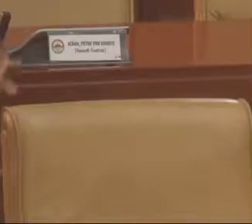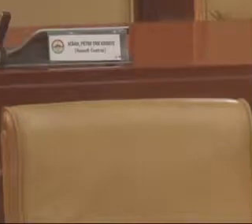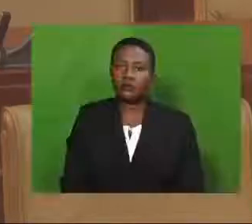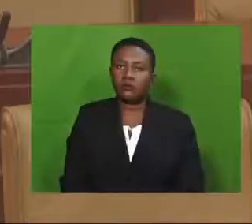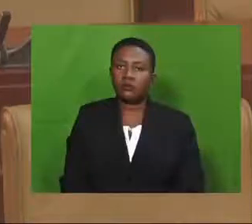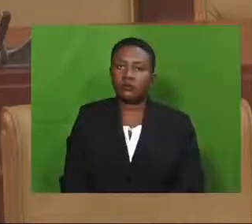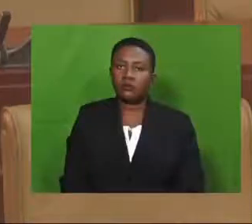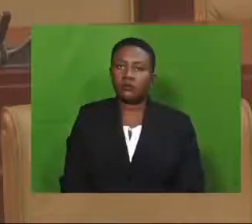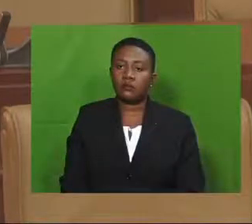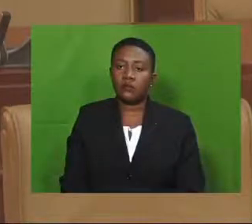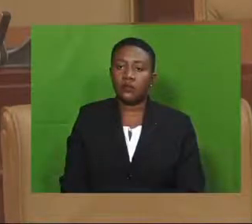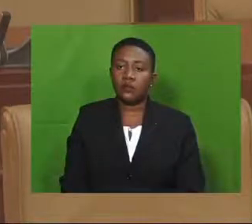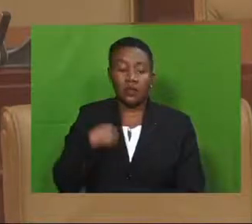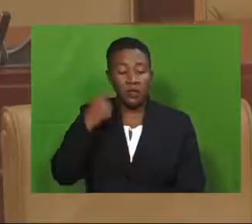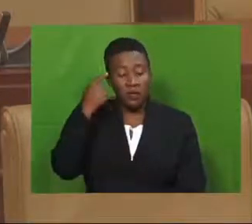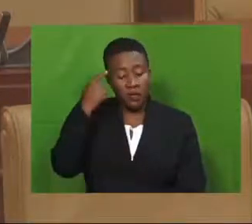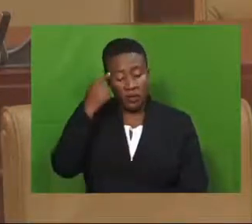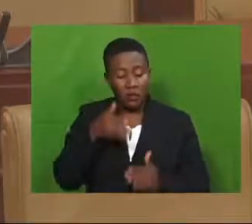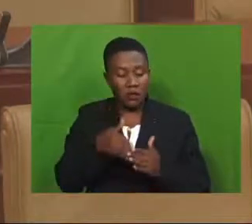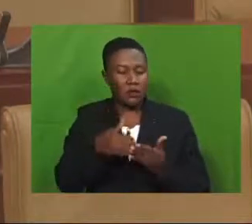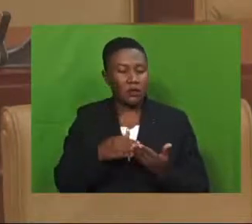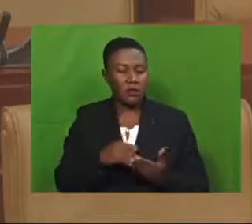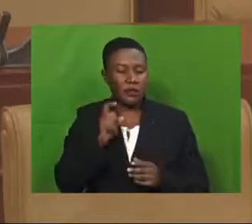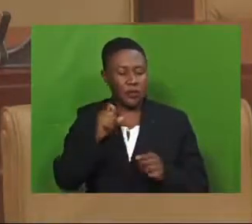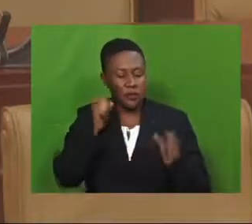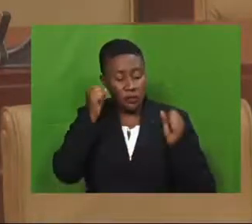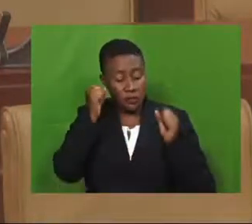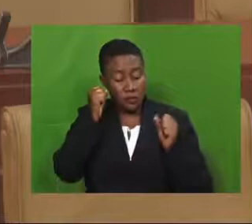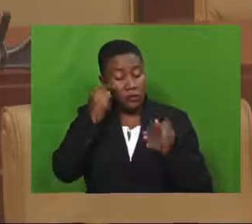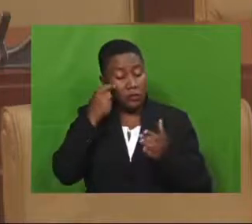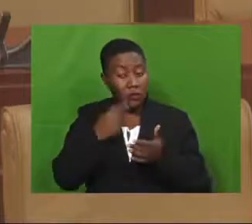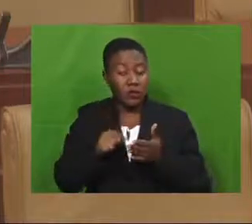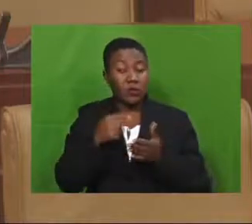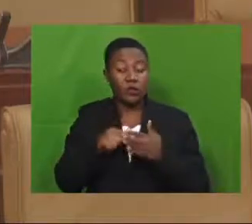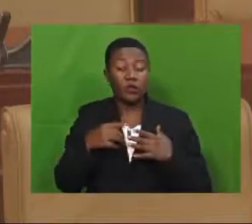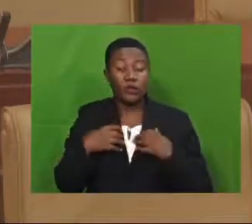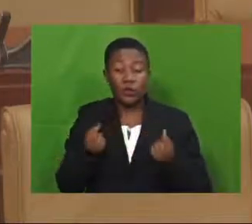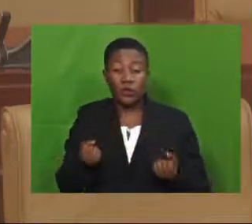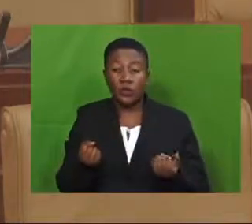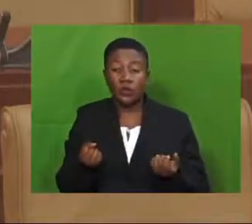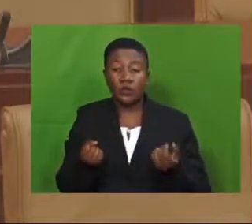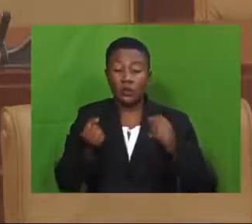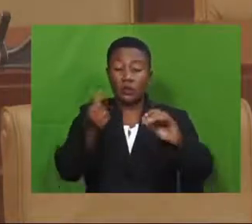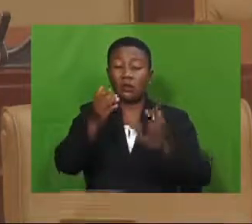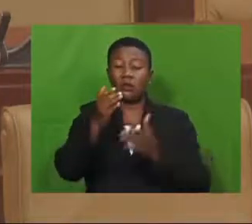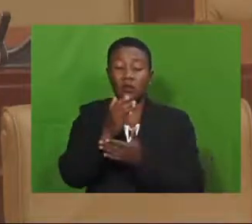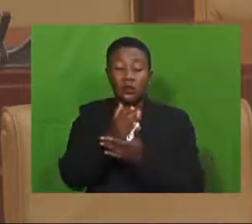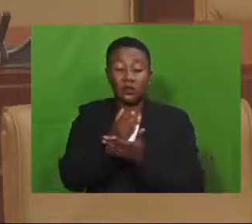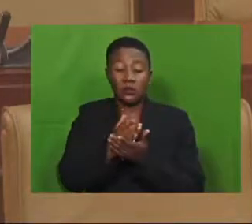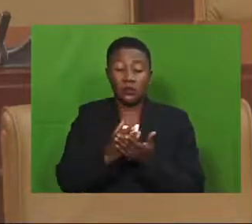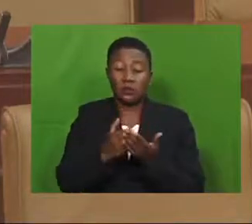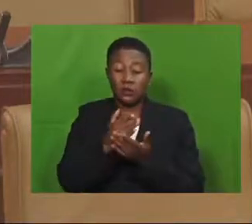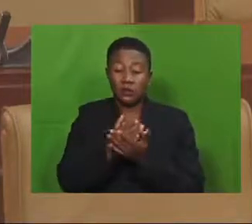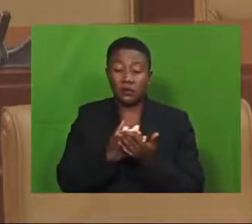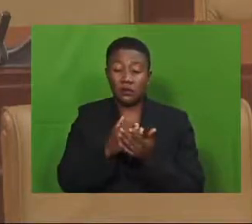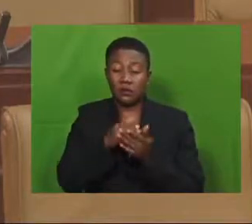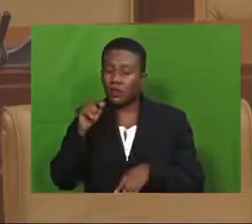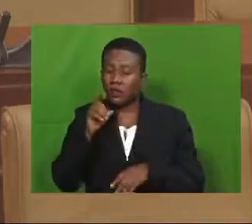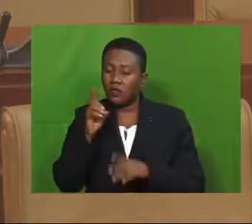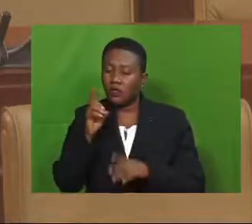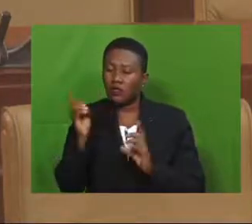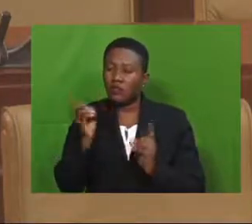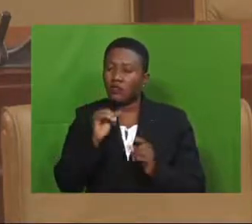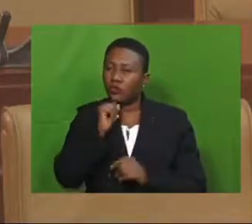leadership should seriously look at this situation. Some of the floors do not